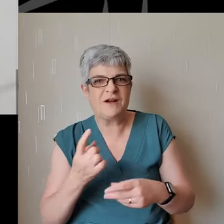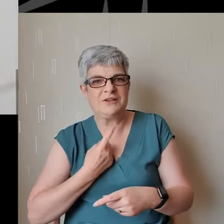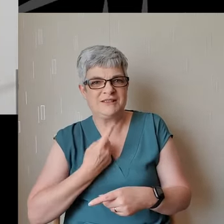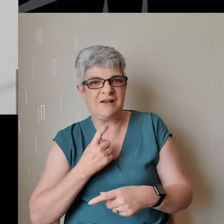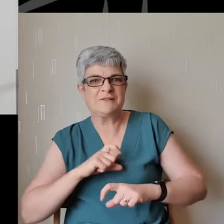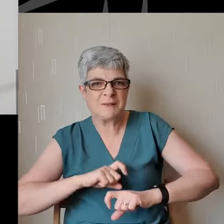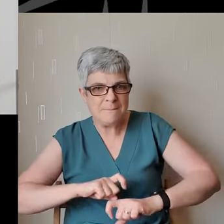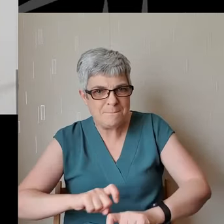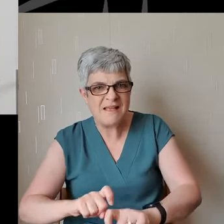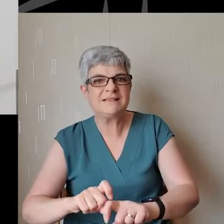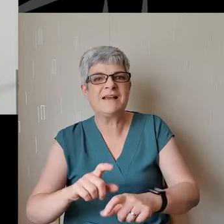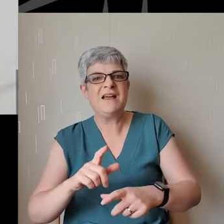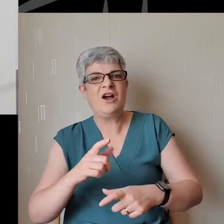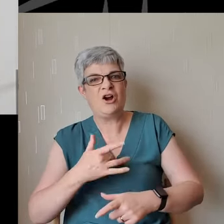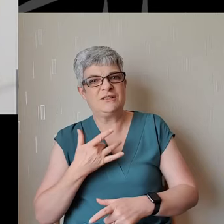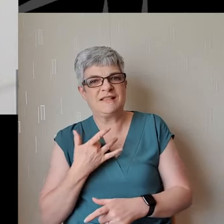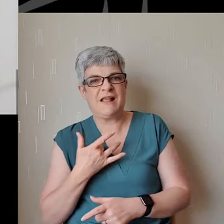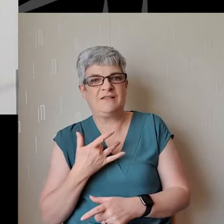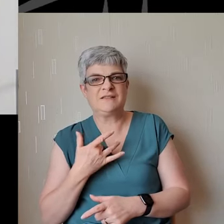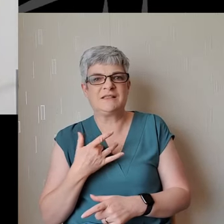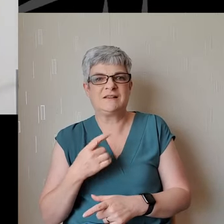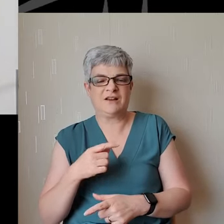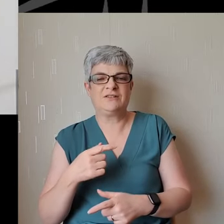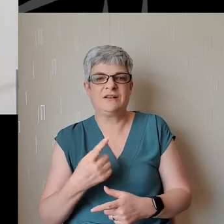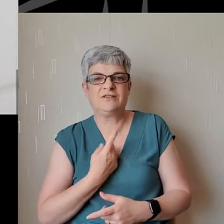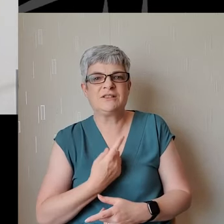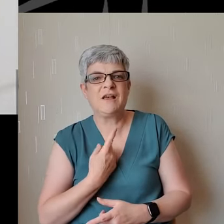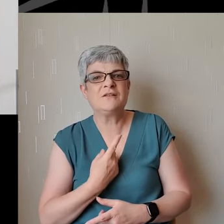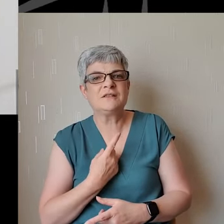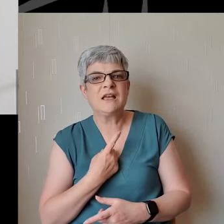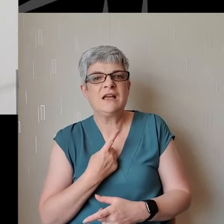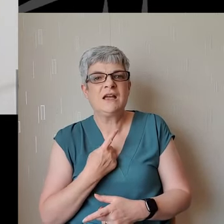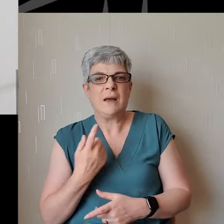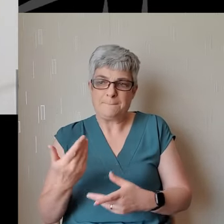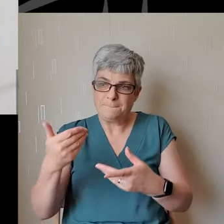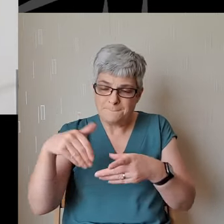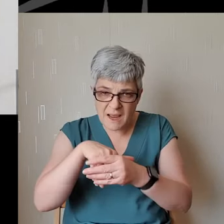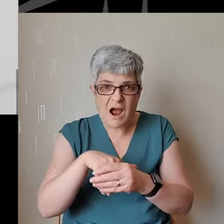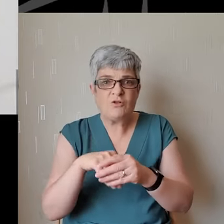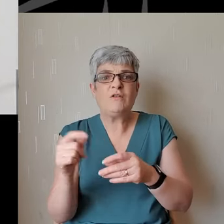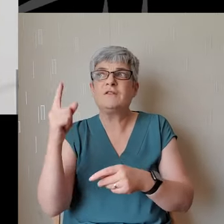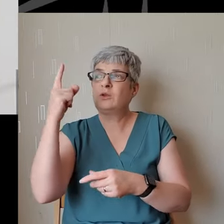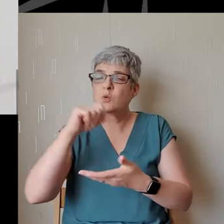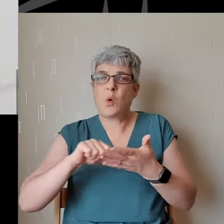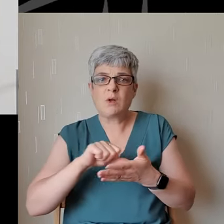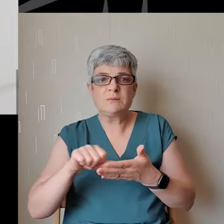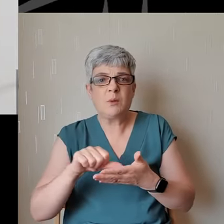taking part, our participation in that gospel work in our place and in our time.